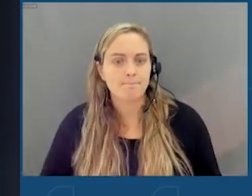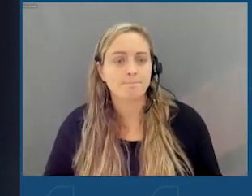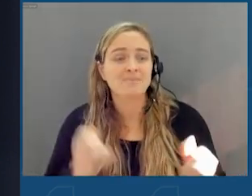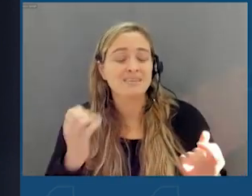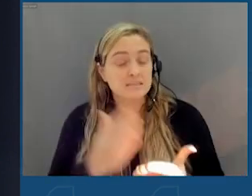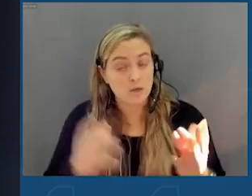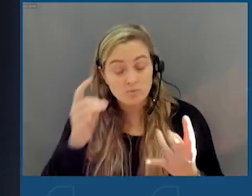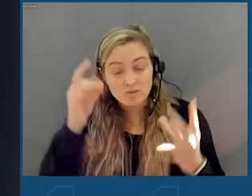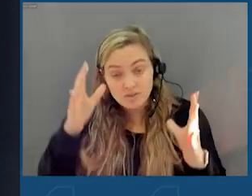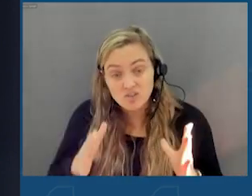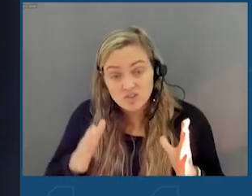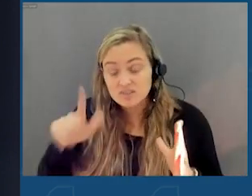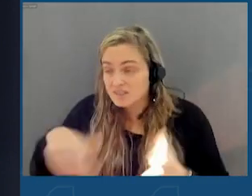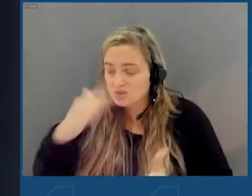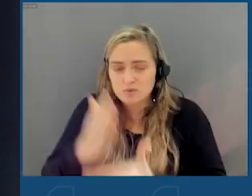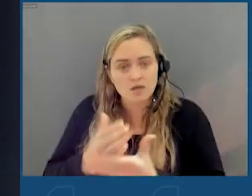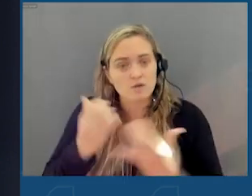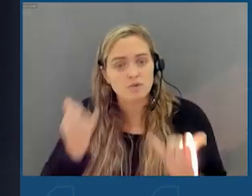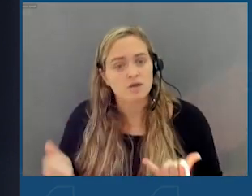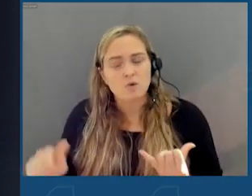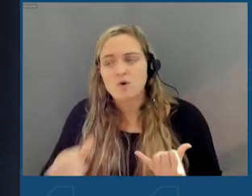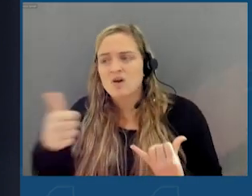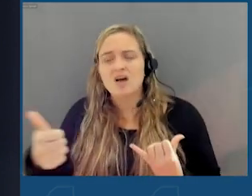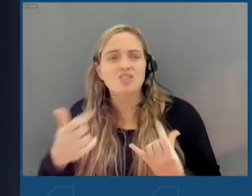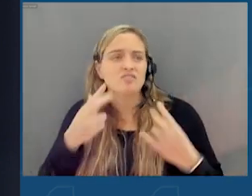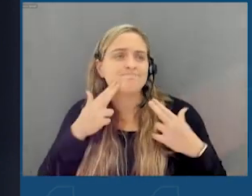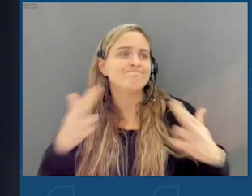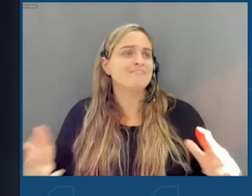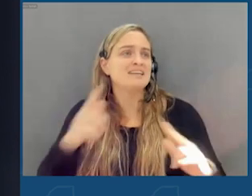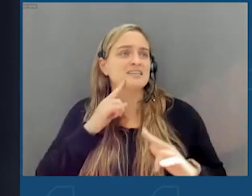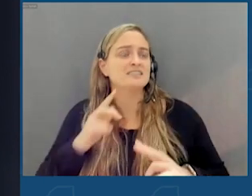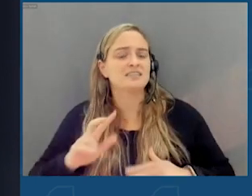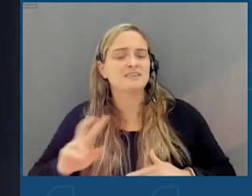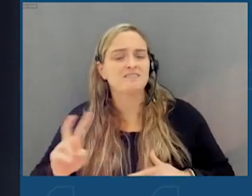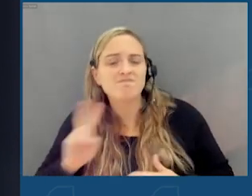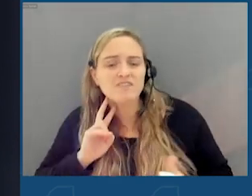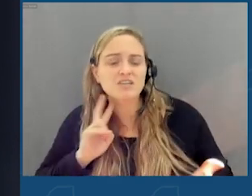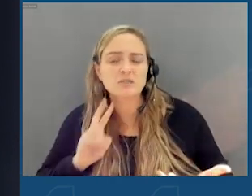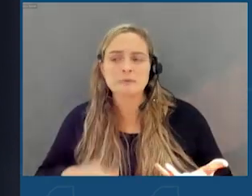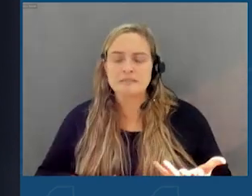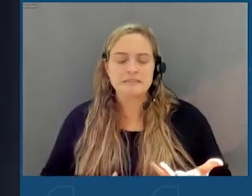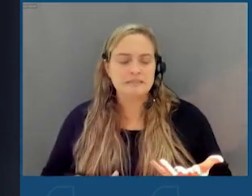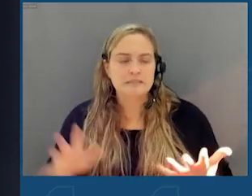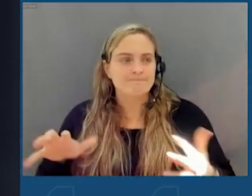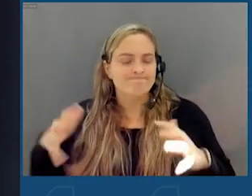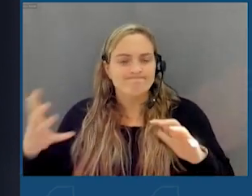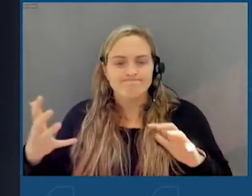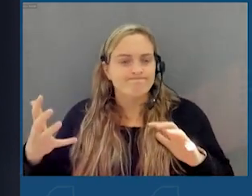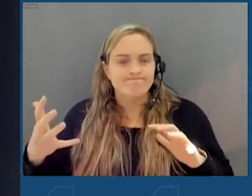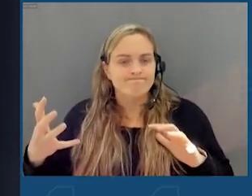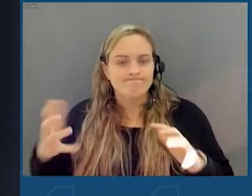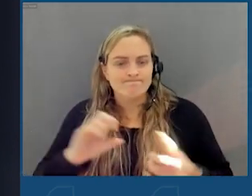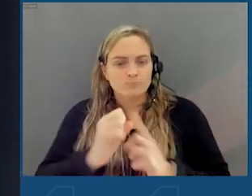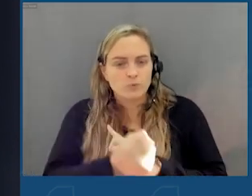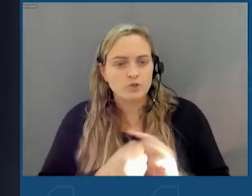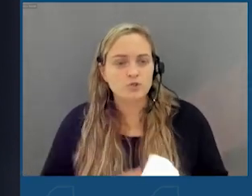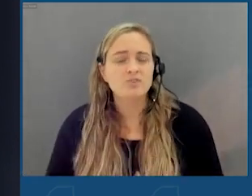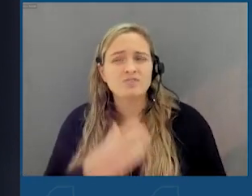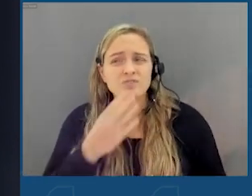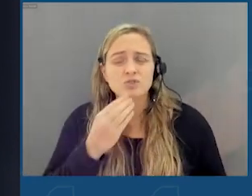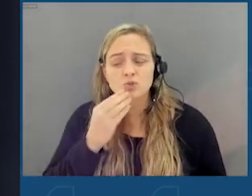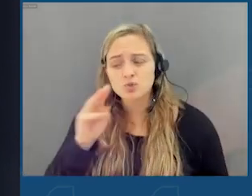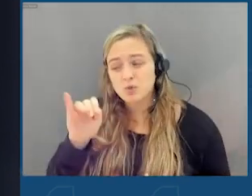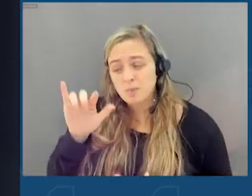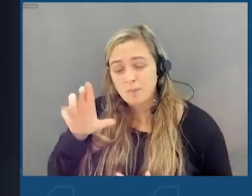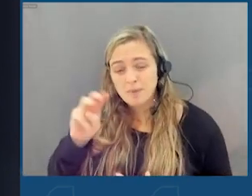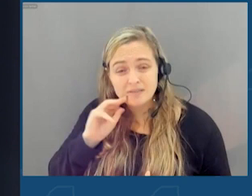stopped, others innocent victims lost in the armed conflict. For Jewish and Muslim New Yorkers alike, the pain is